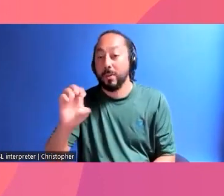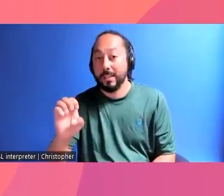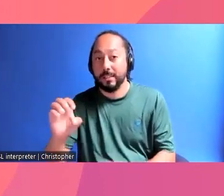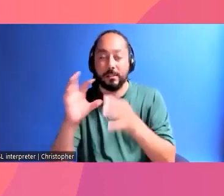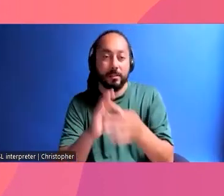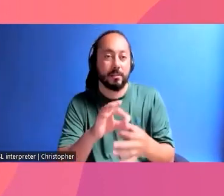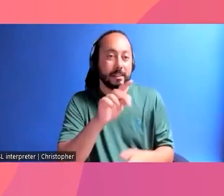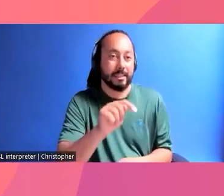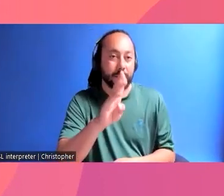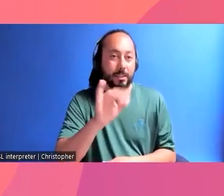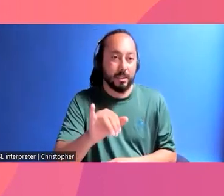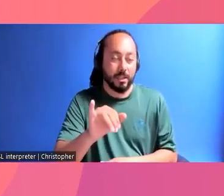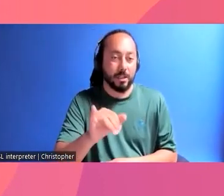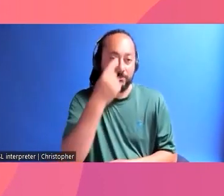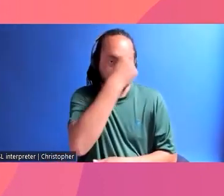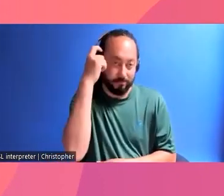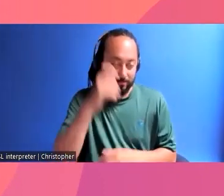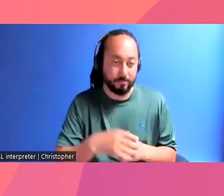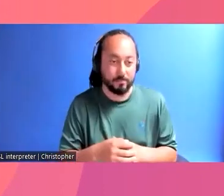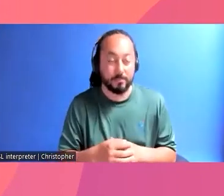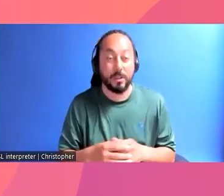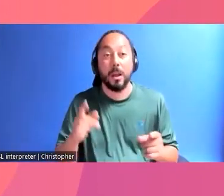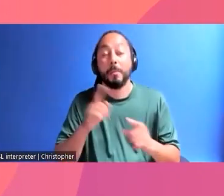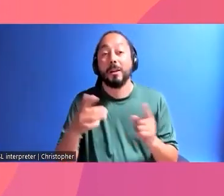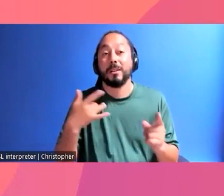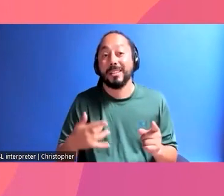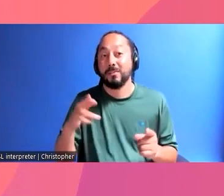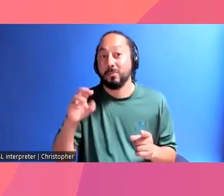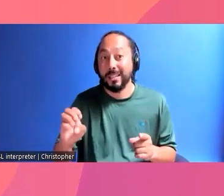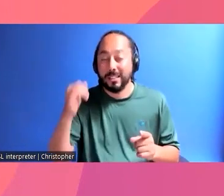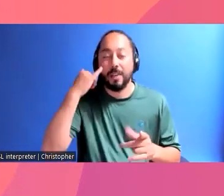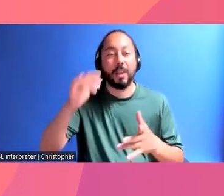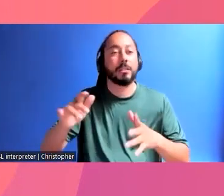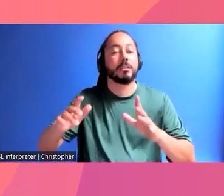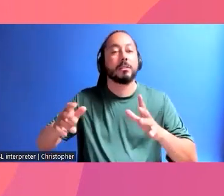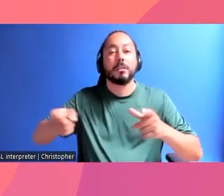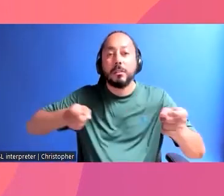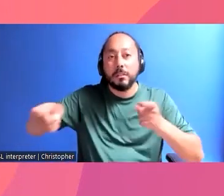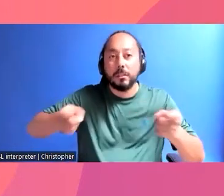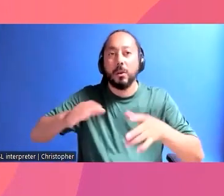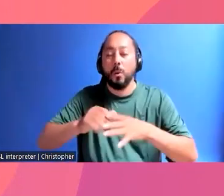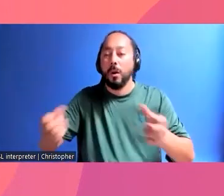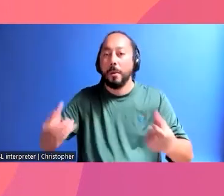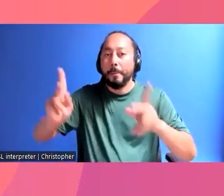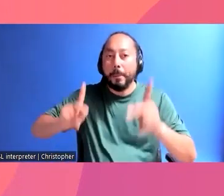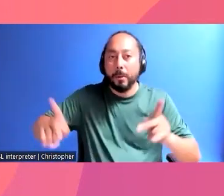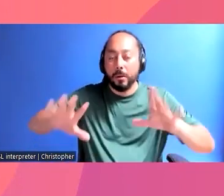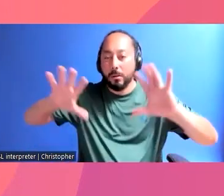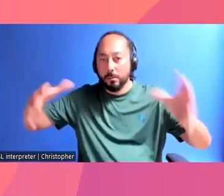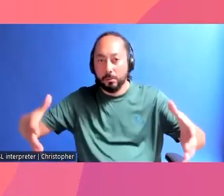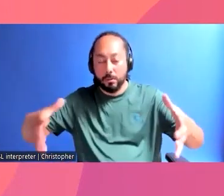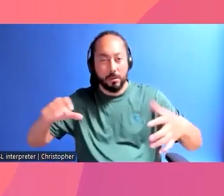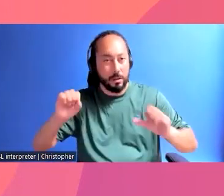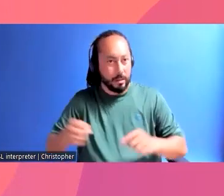as an independent, moderating, control, or demographic variable, this can have particular implications because it